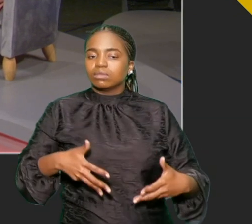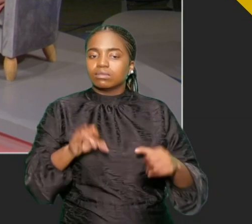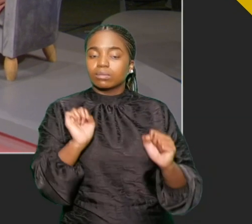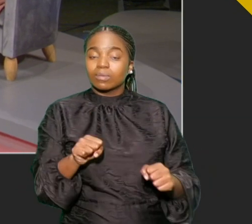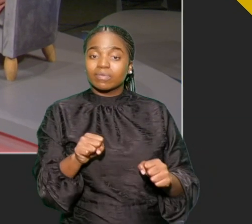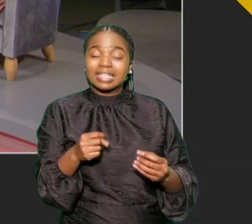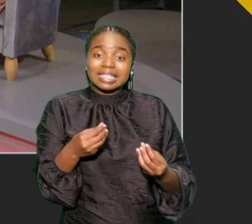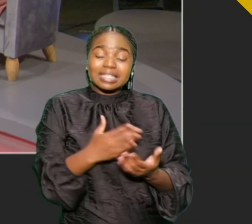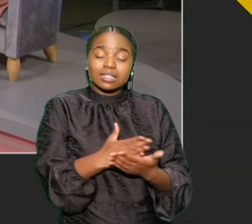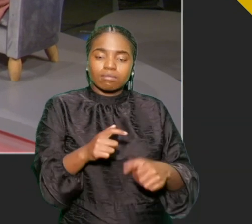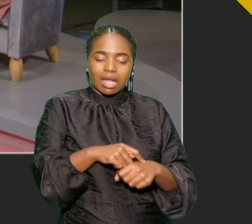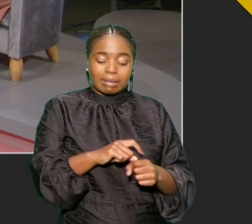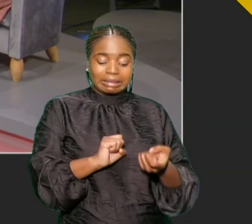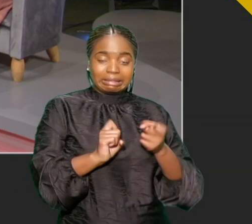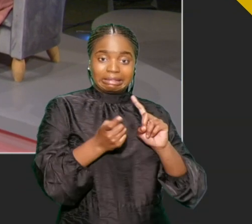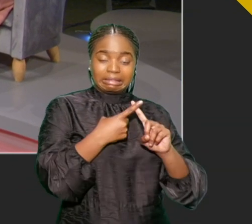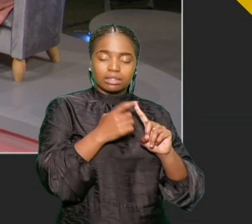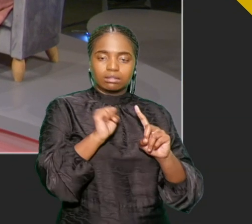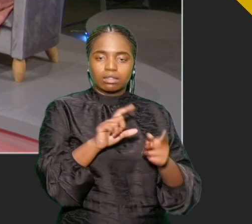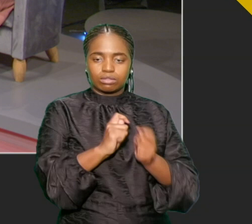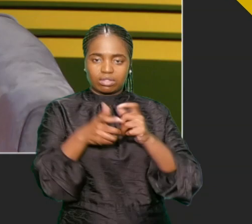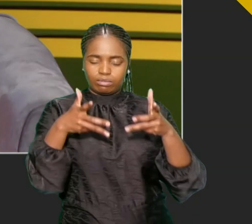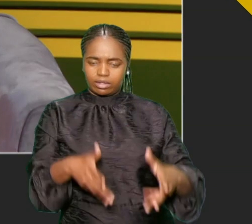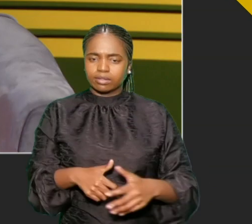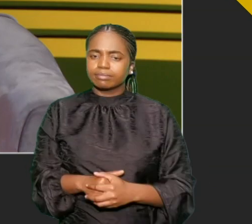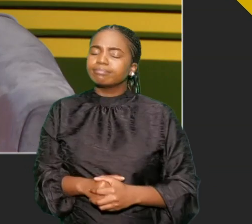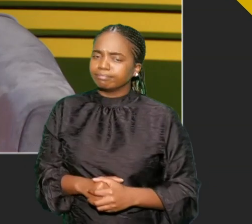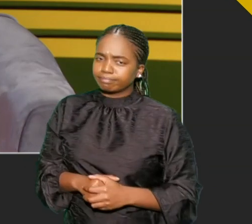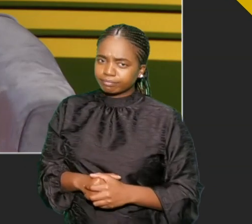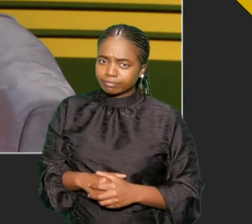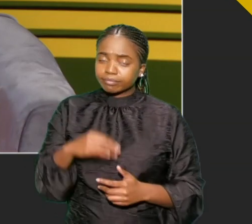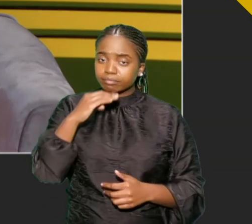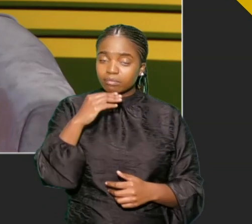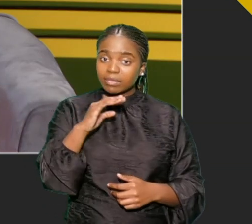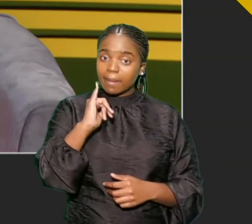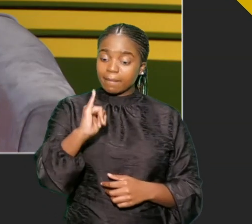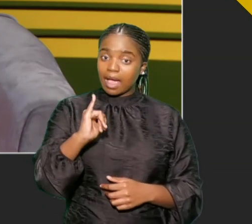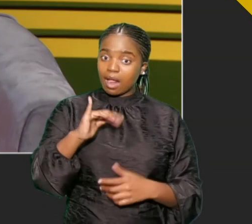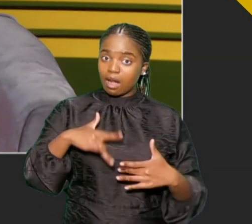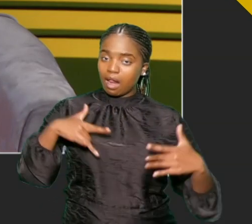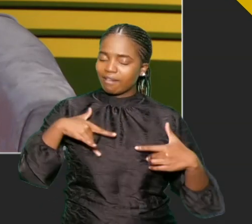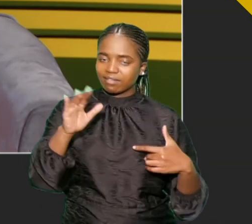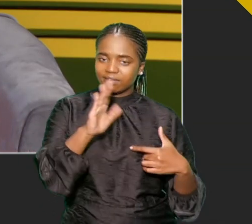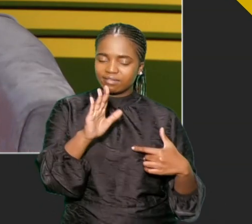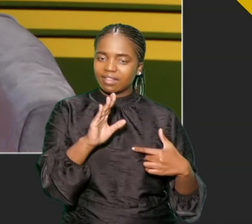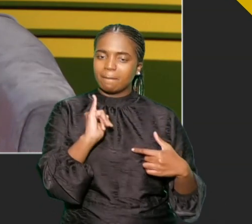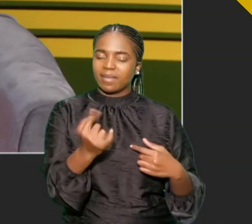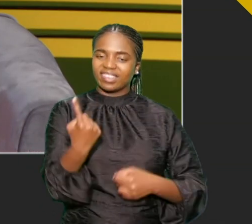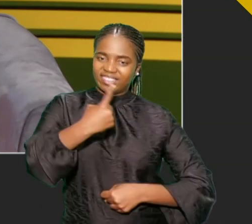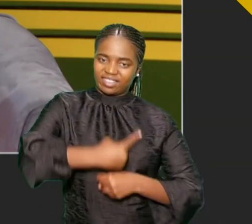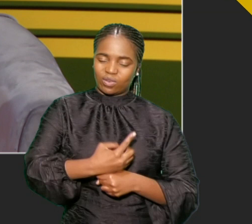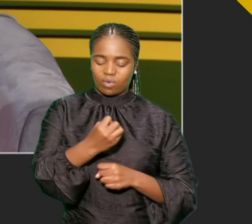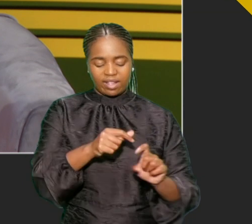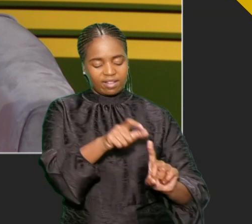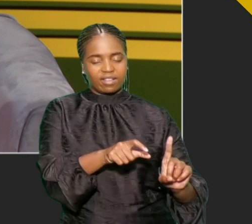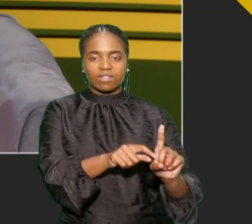crisis led me to a blessing. That's beautiful. And sometimes, Barry, it's not a bad life, it's just a bad day. We do get to speak